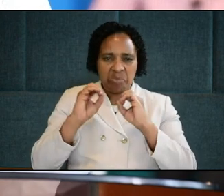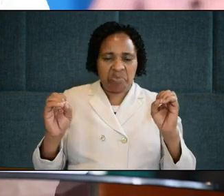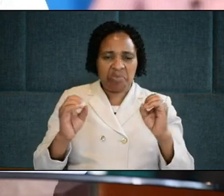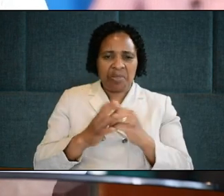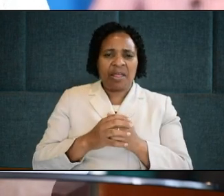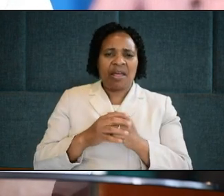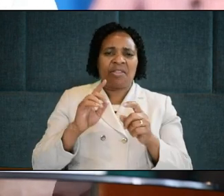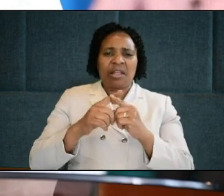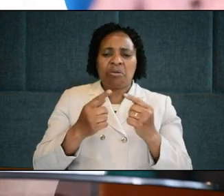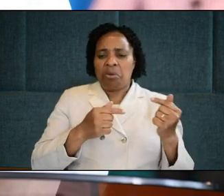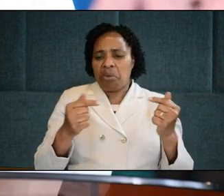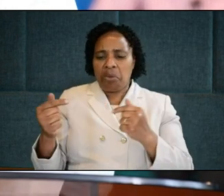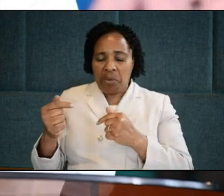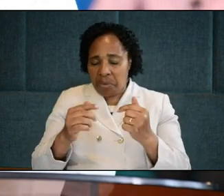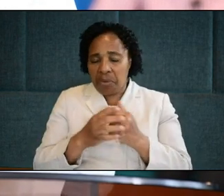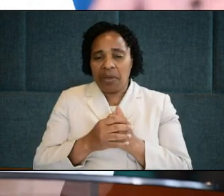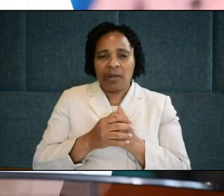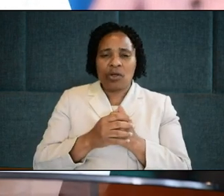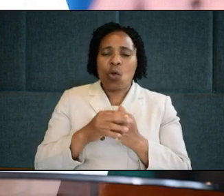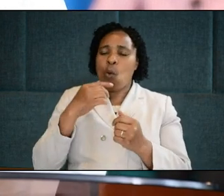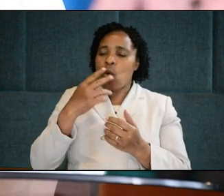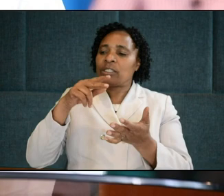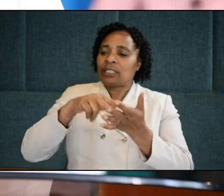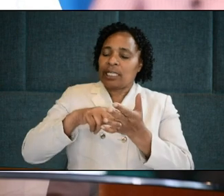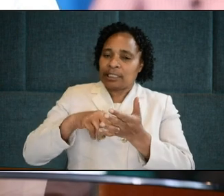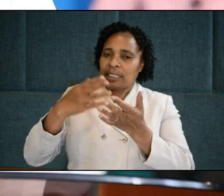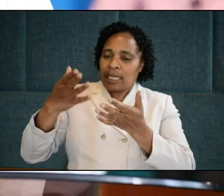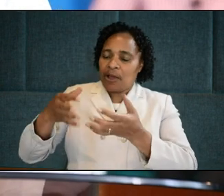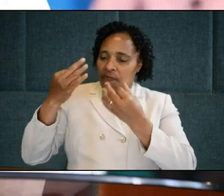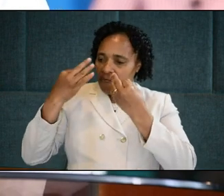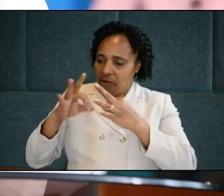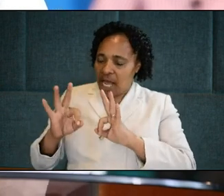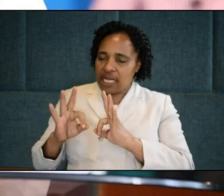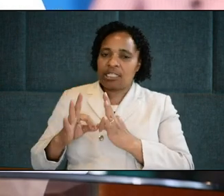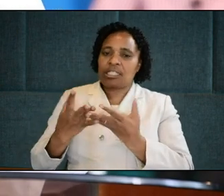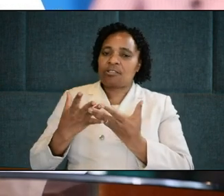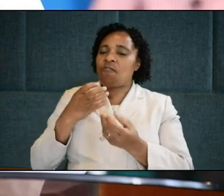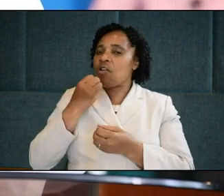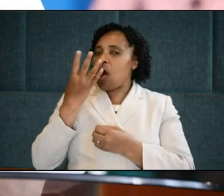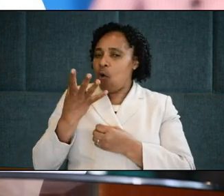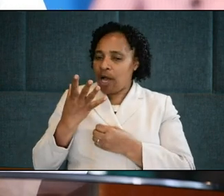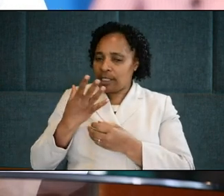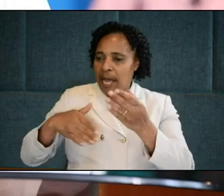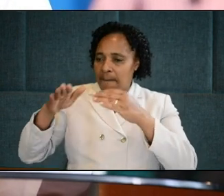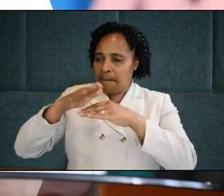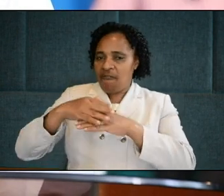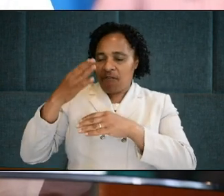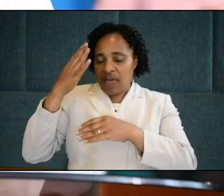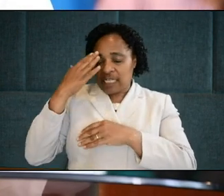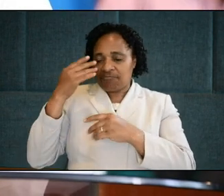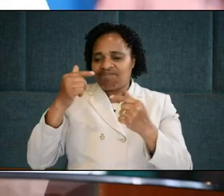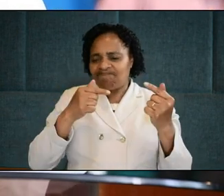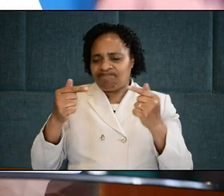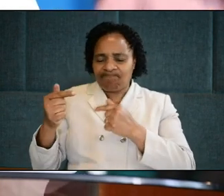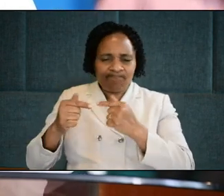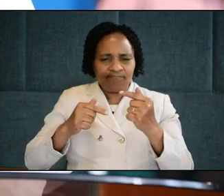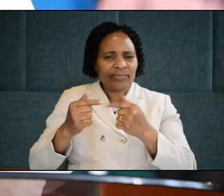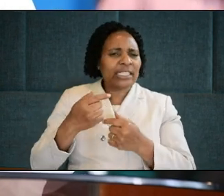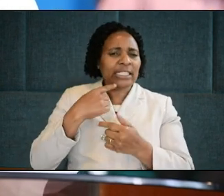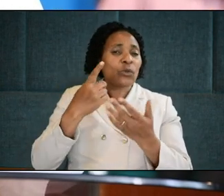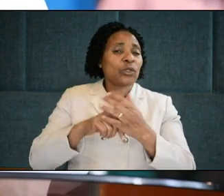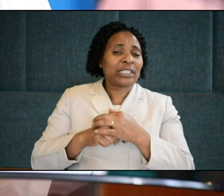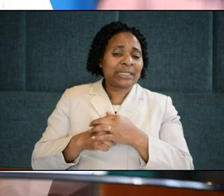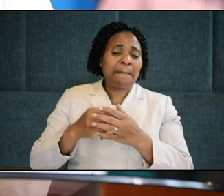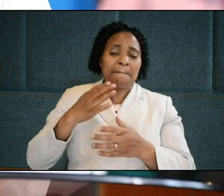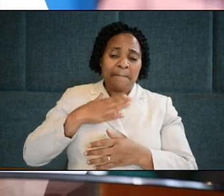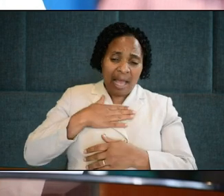was arguing with a good angel who was standing in the fresh white roses above her head. And they were arguing. One would say, "She